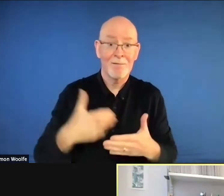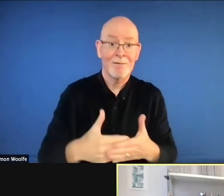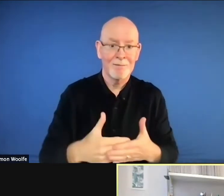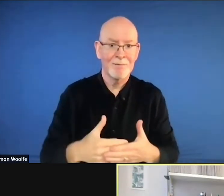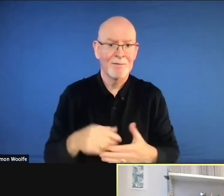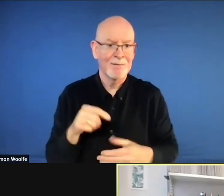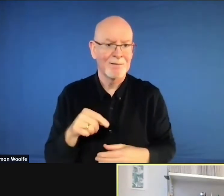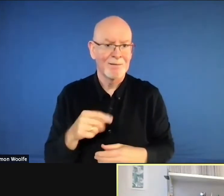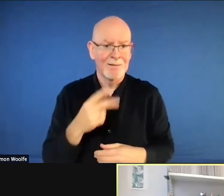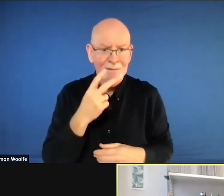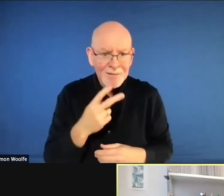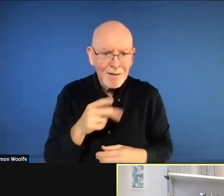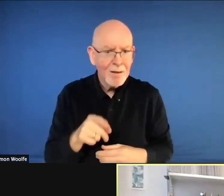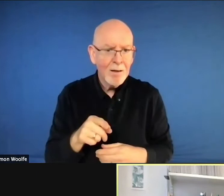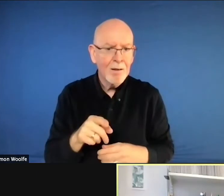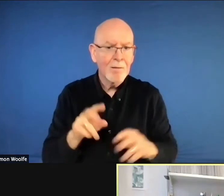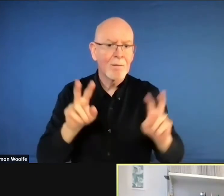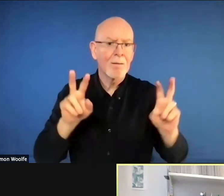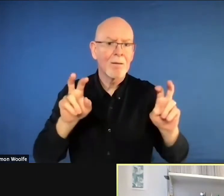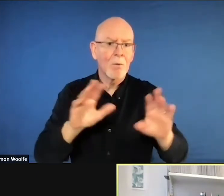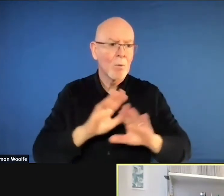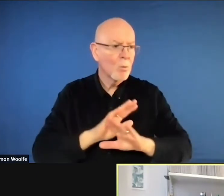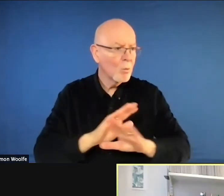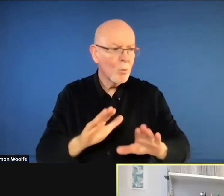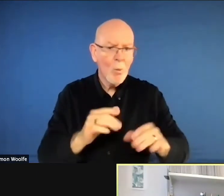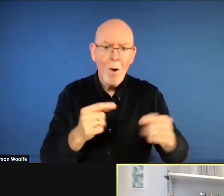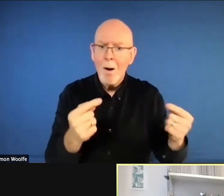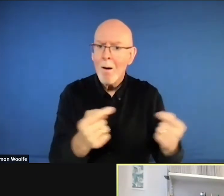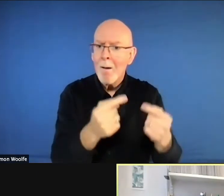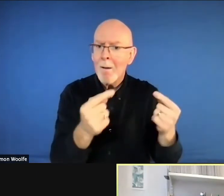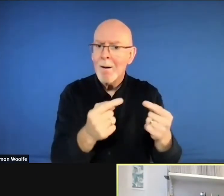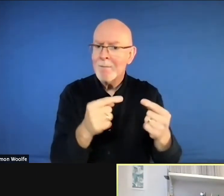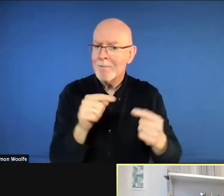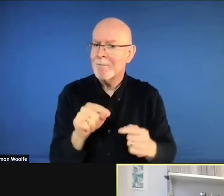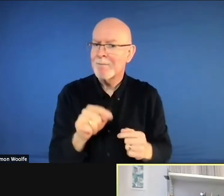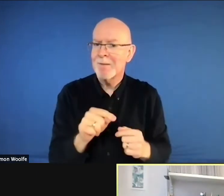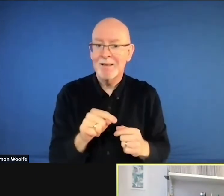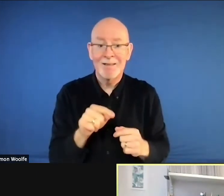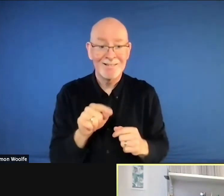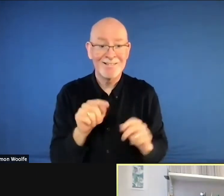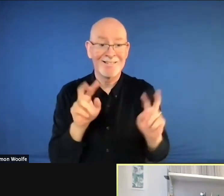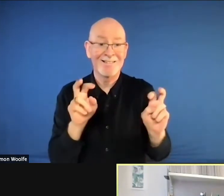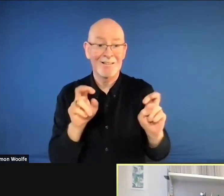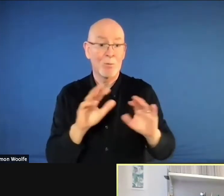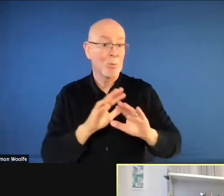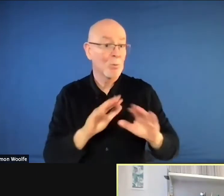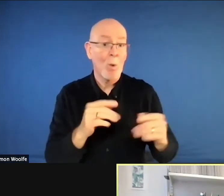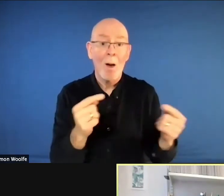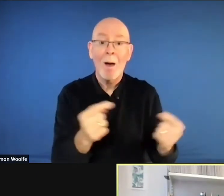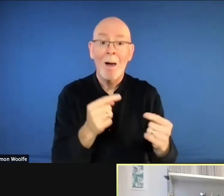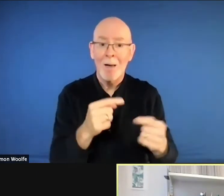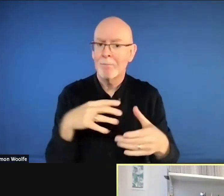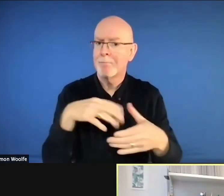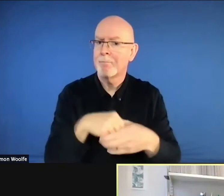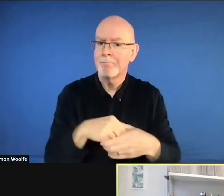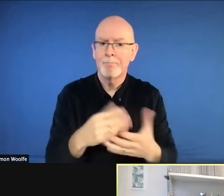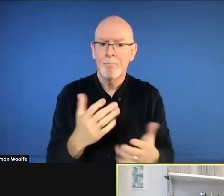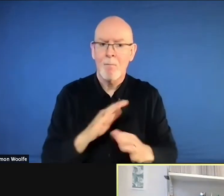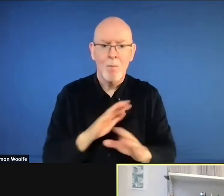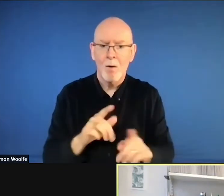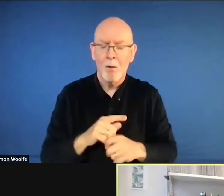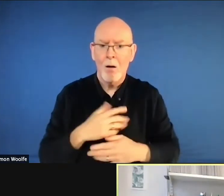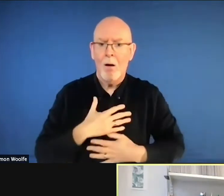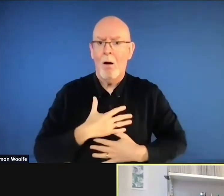expertise for asking the questions in the right way. I talk to people in UNHCR to learn how to do